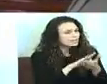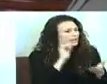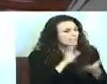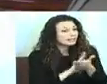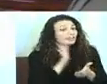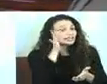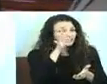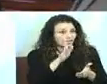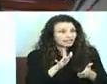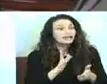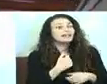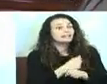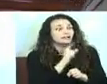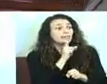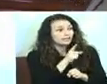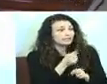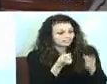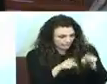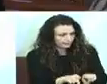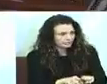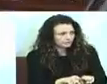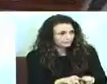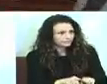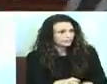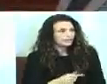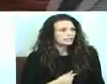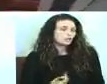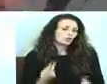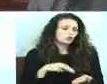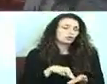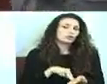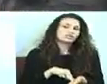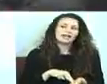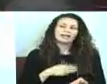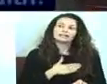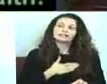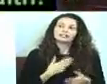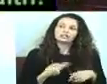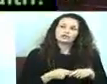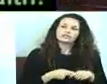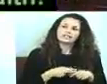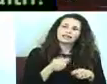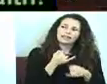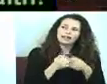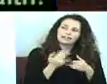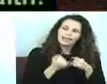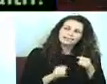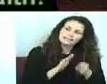Please rise and go in peace, and please join us in our closing song.